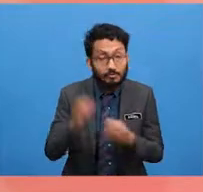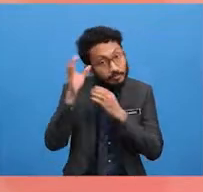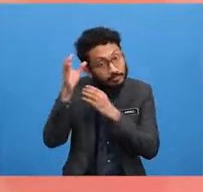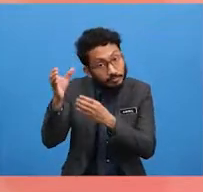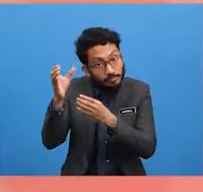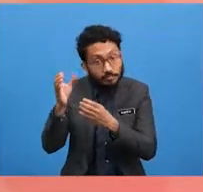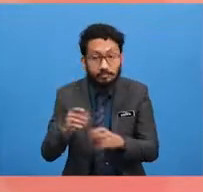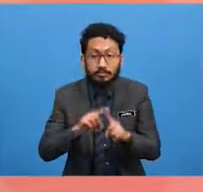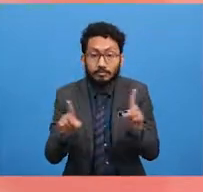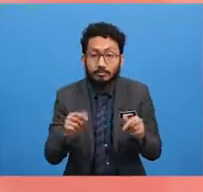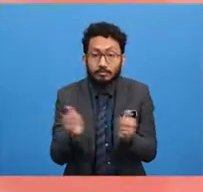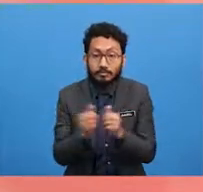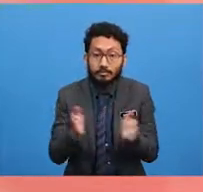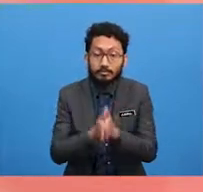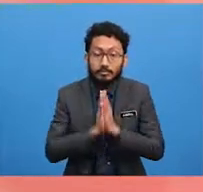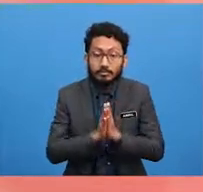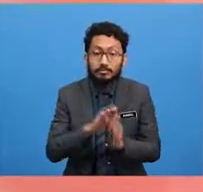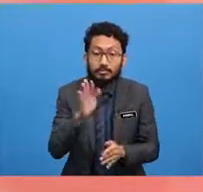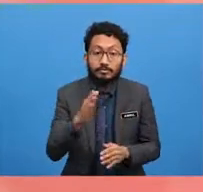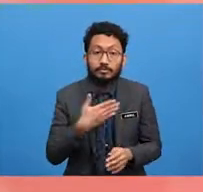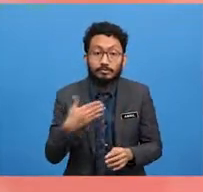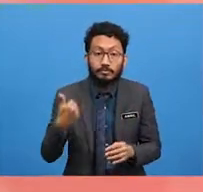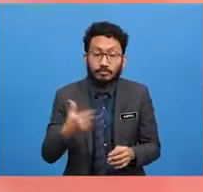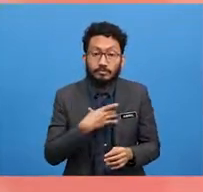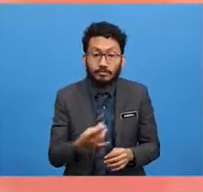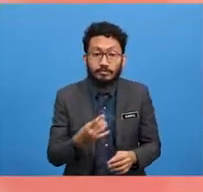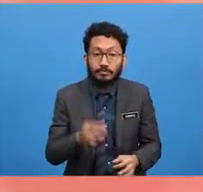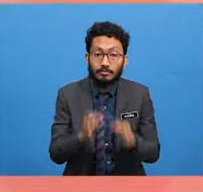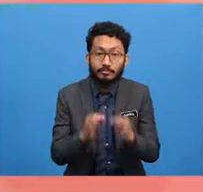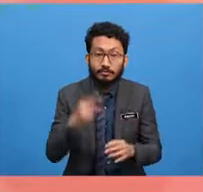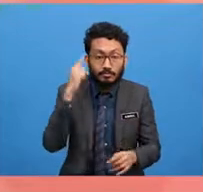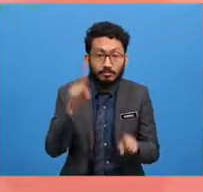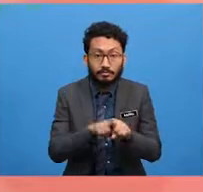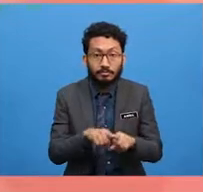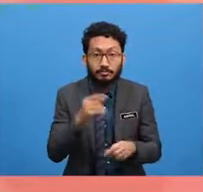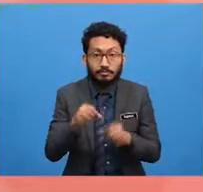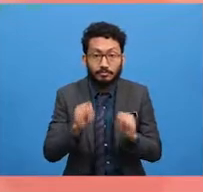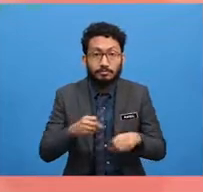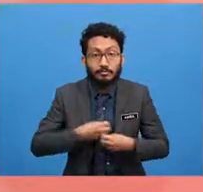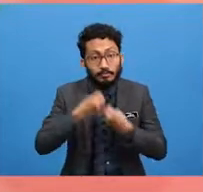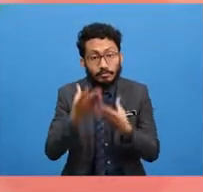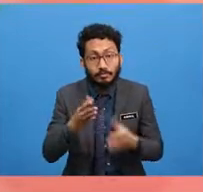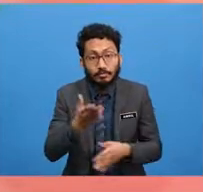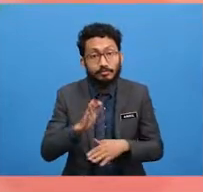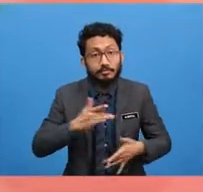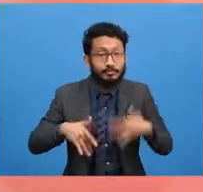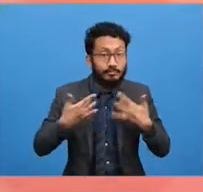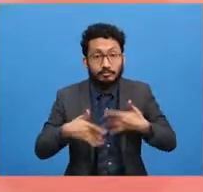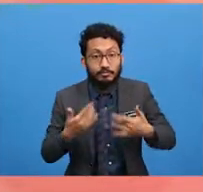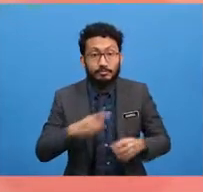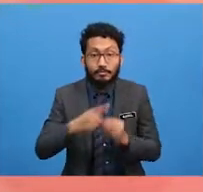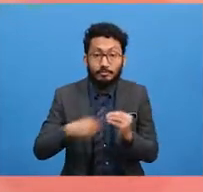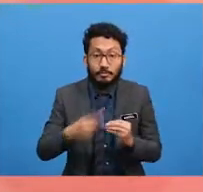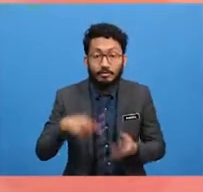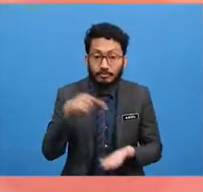but without asking your preference. So if you agree, you can express your enthusiasm about the